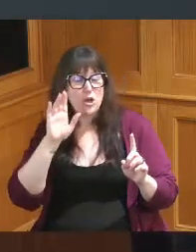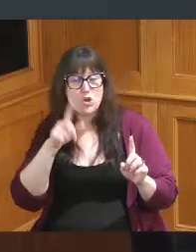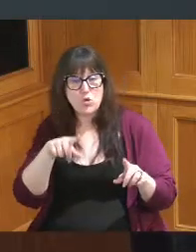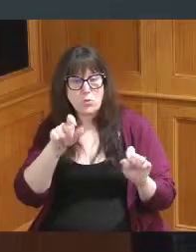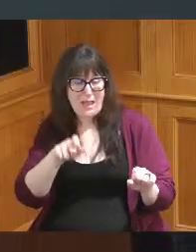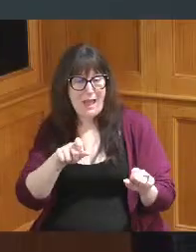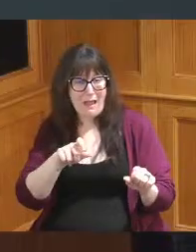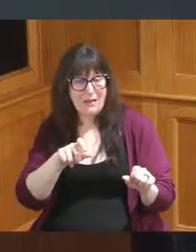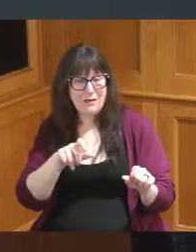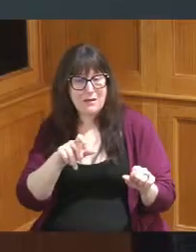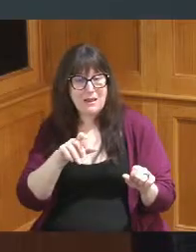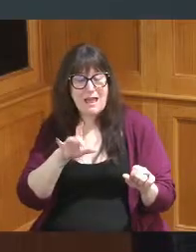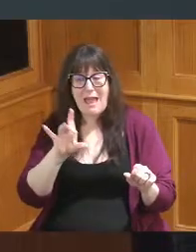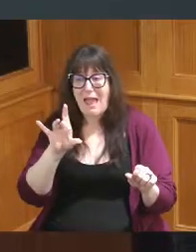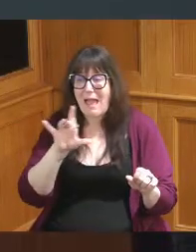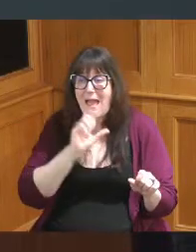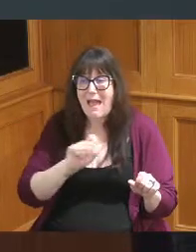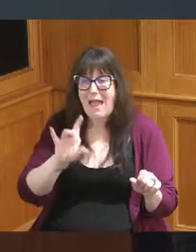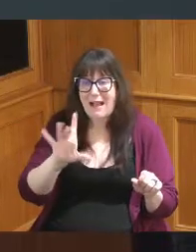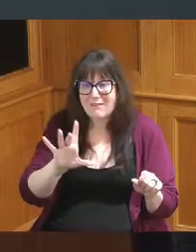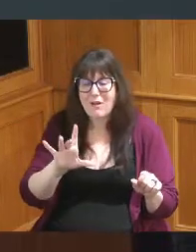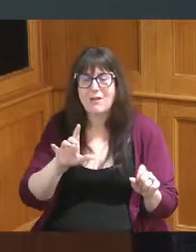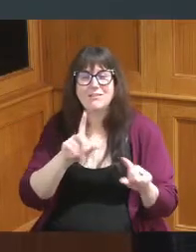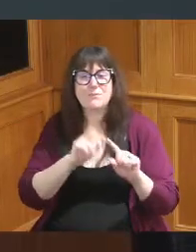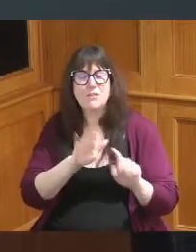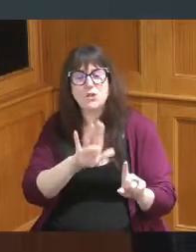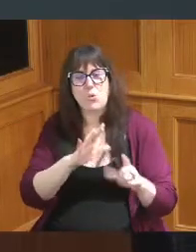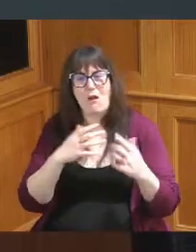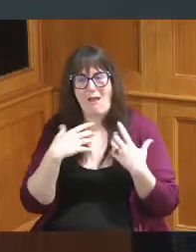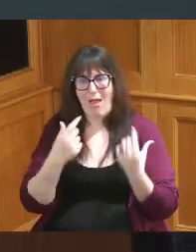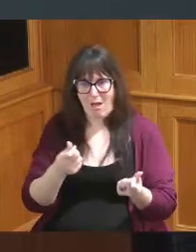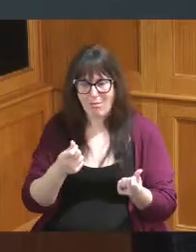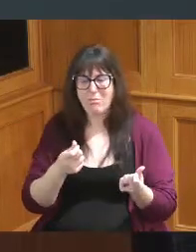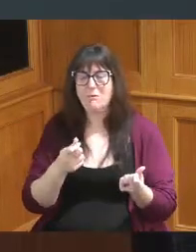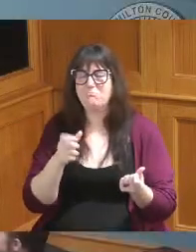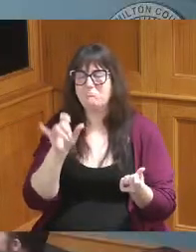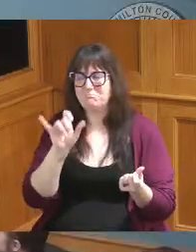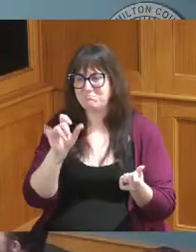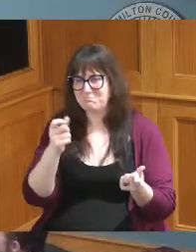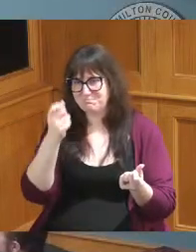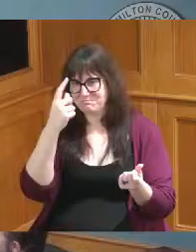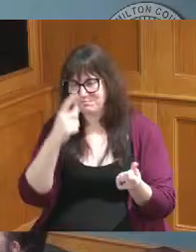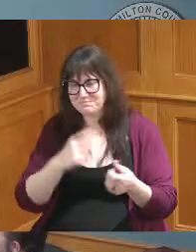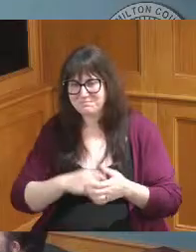healthy 85-year-old depending on your ability. Okay.